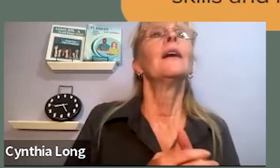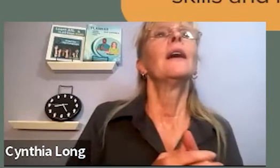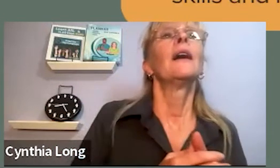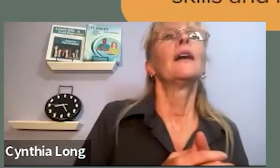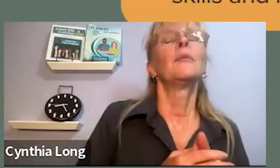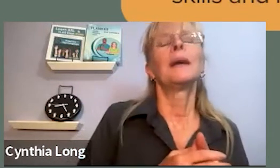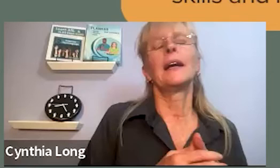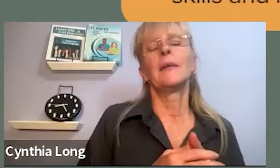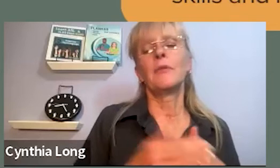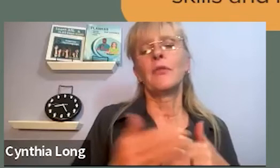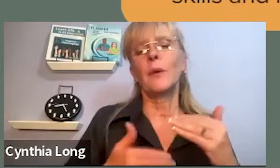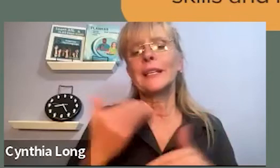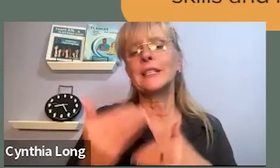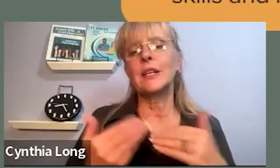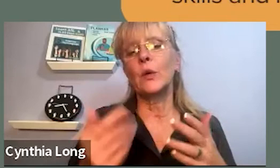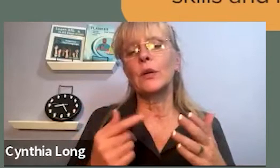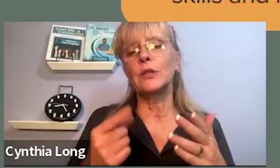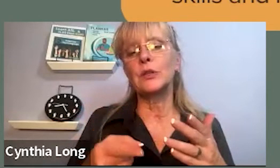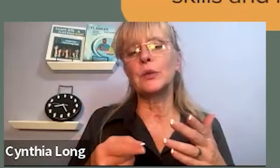on to